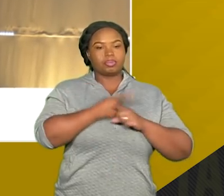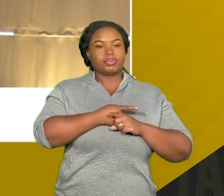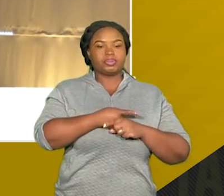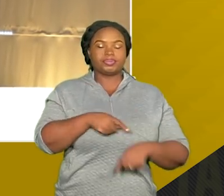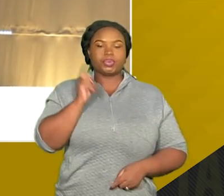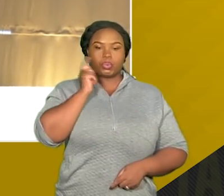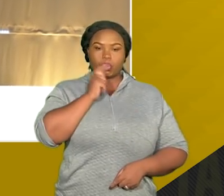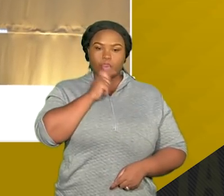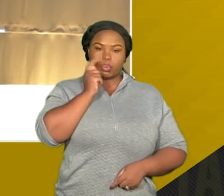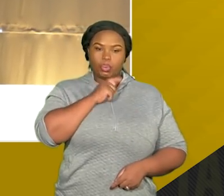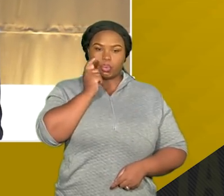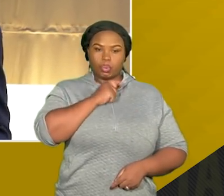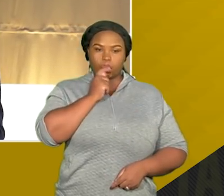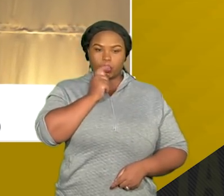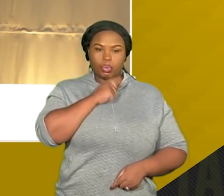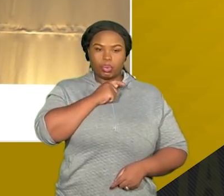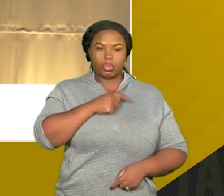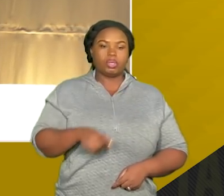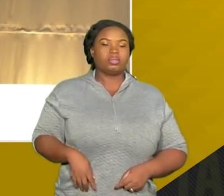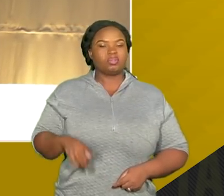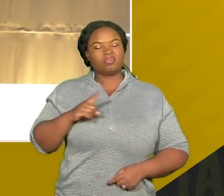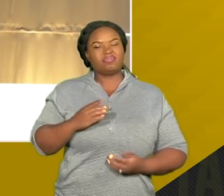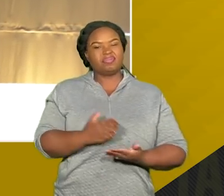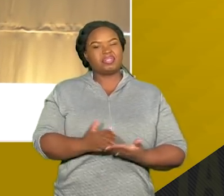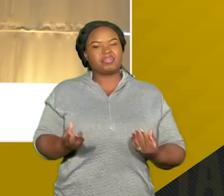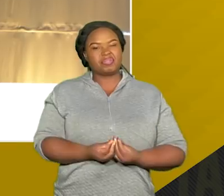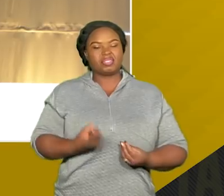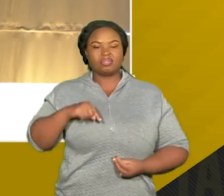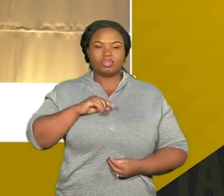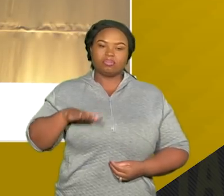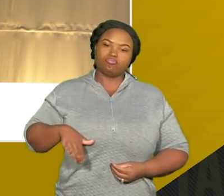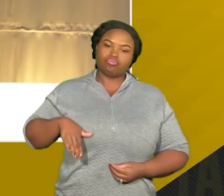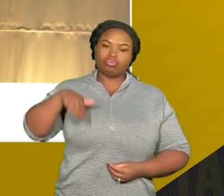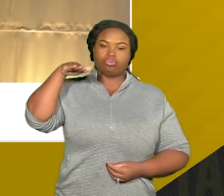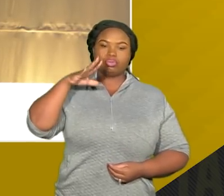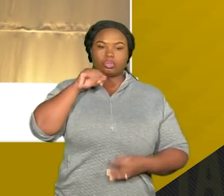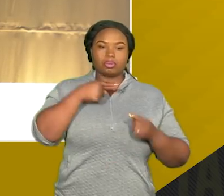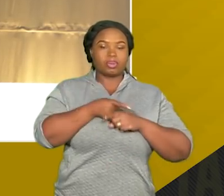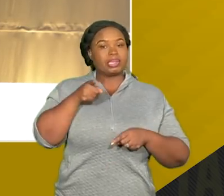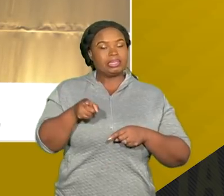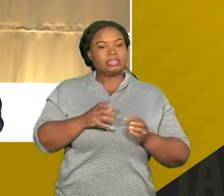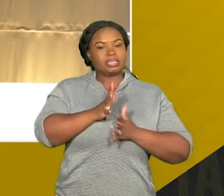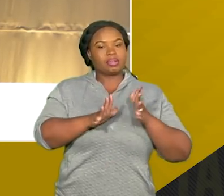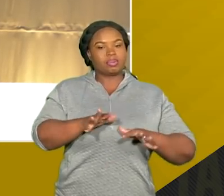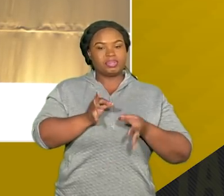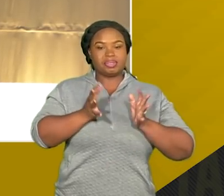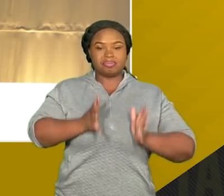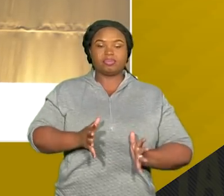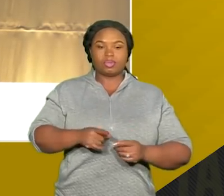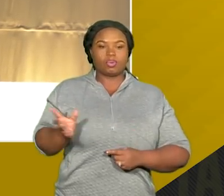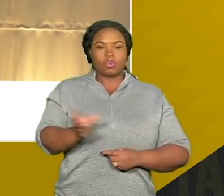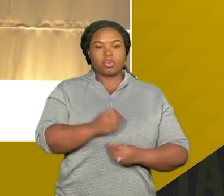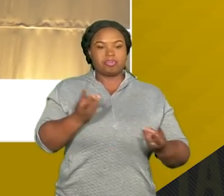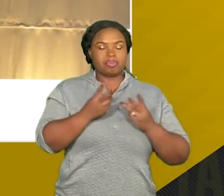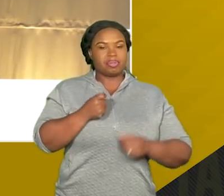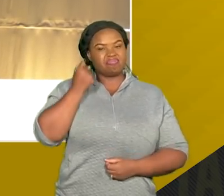Kugas, Nobuloi, Noktagati, everything is just cool as Zizo, about the Kumangazo. Oh, yeah, we got our own the show, but one Kumuntas is